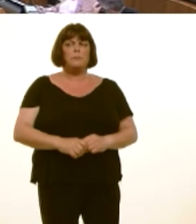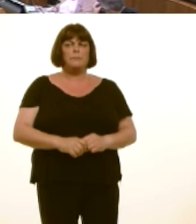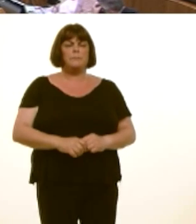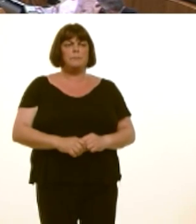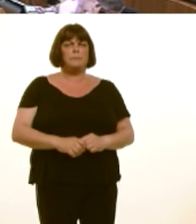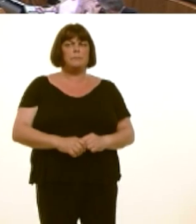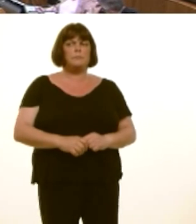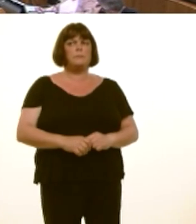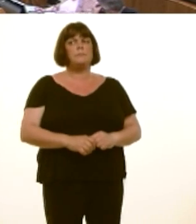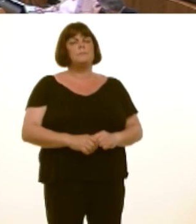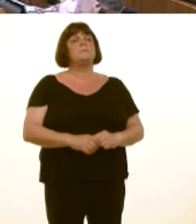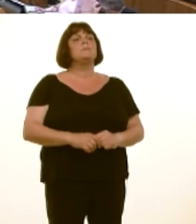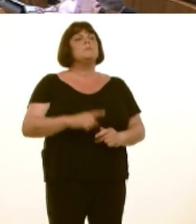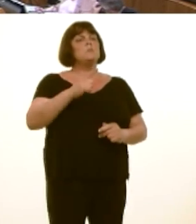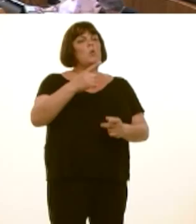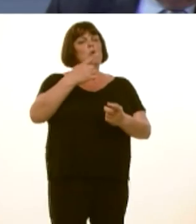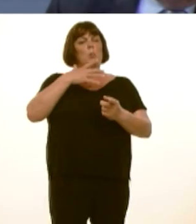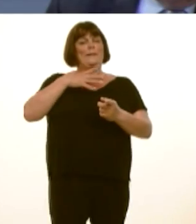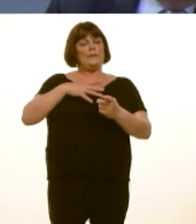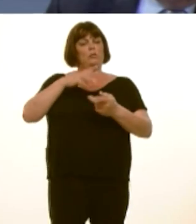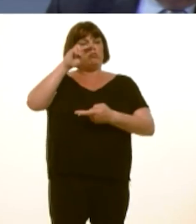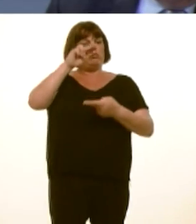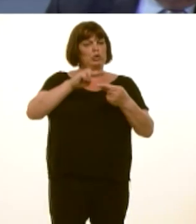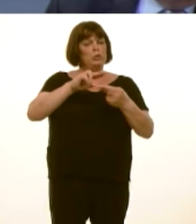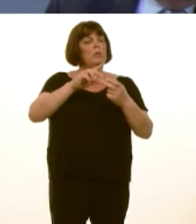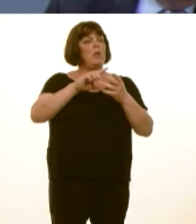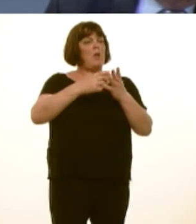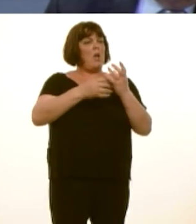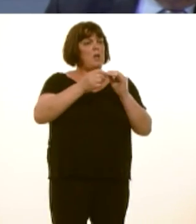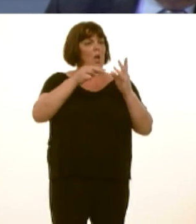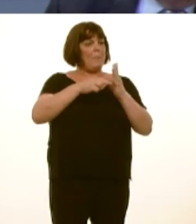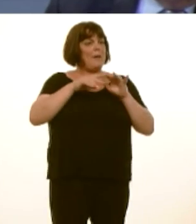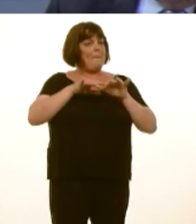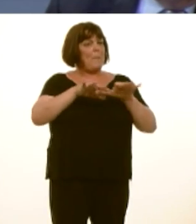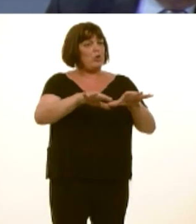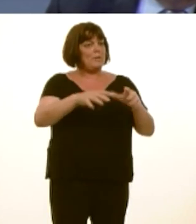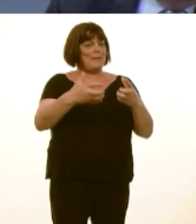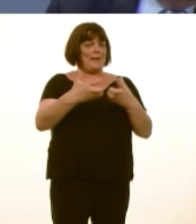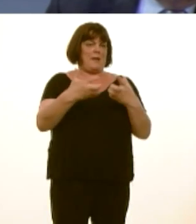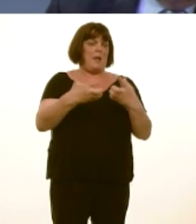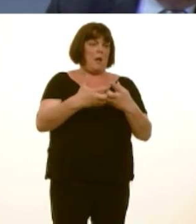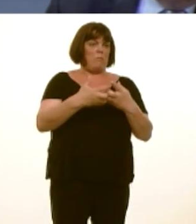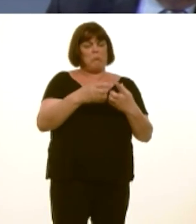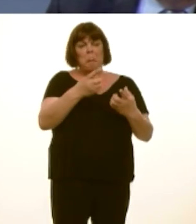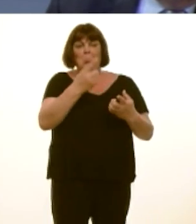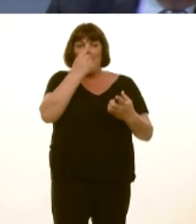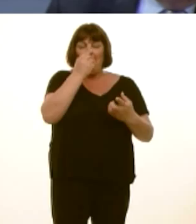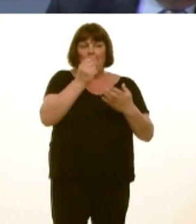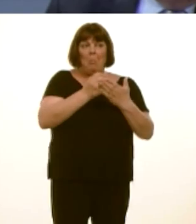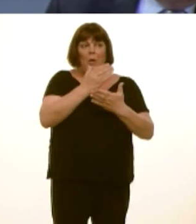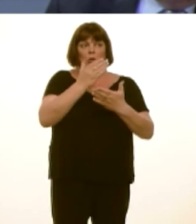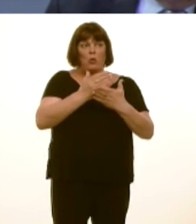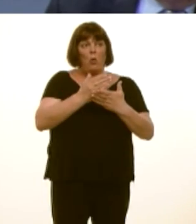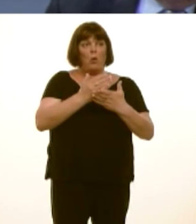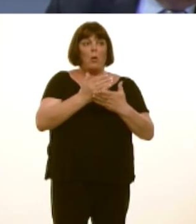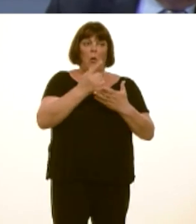make the sea change that you need to make in dropping carbon emissions is actually to ensure that we are open for business